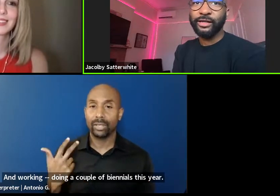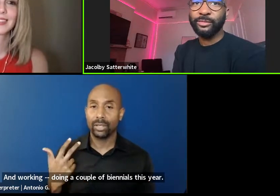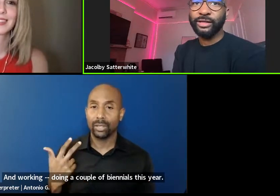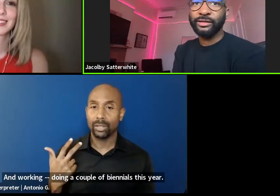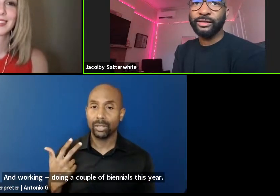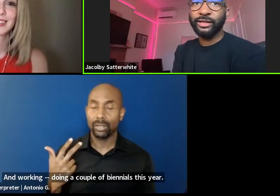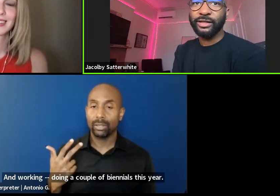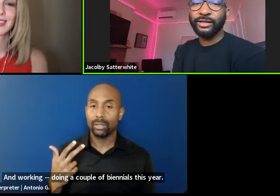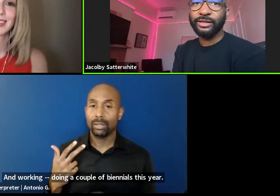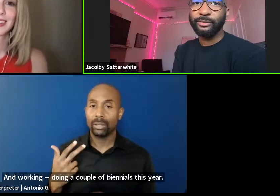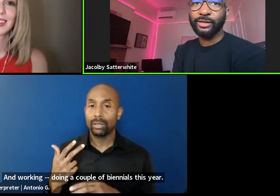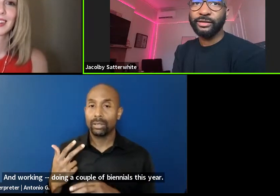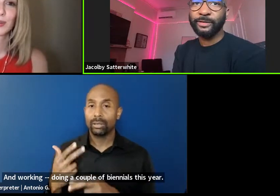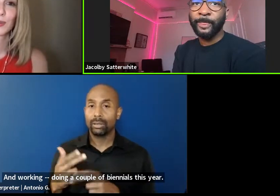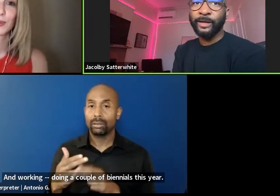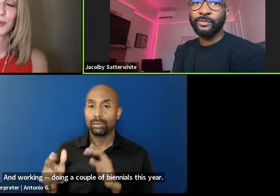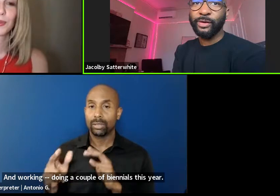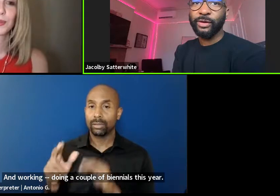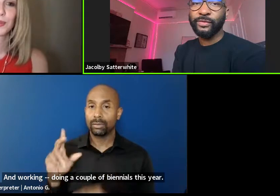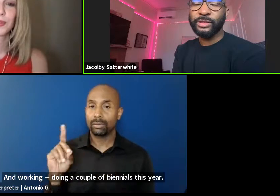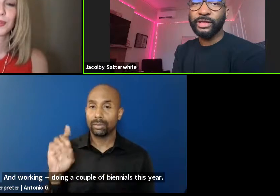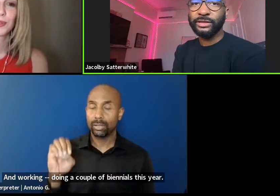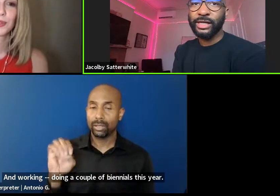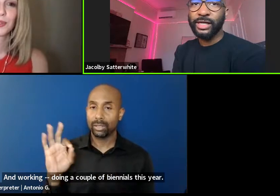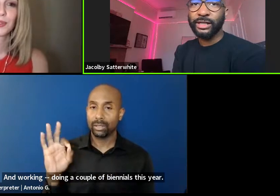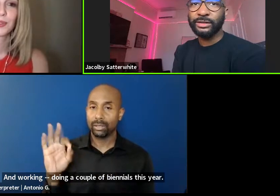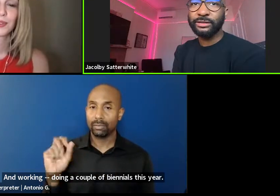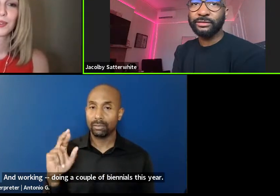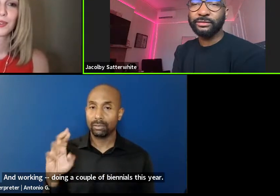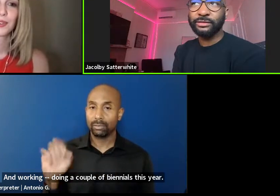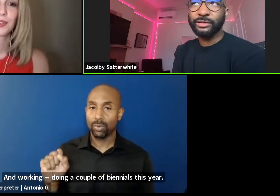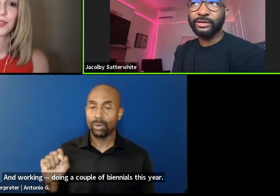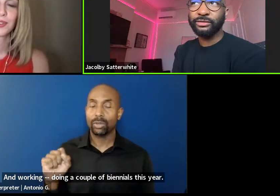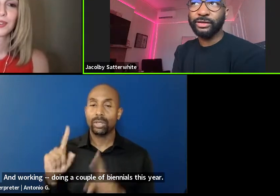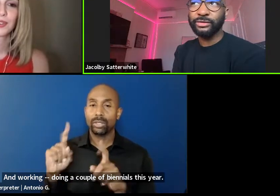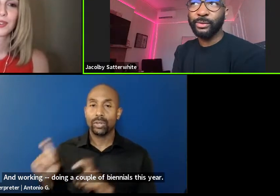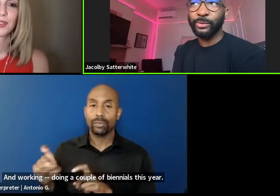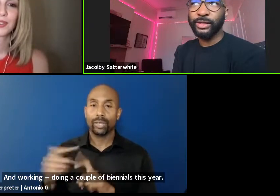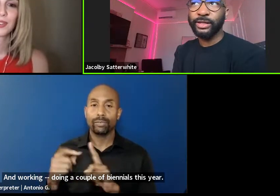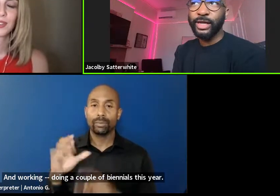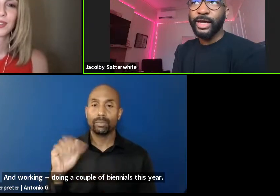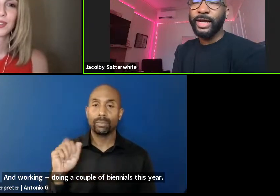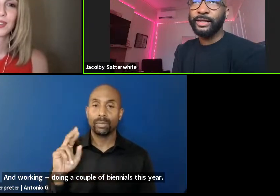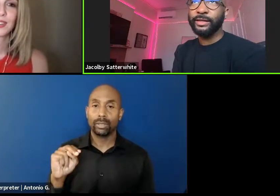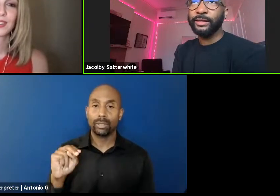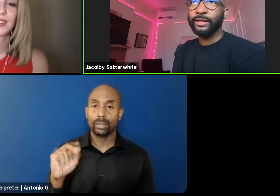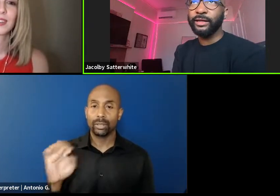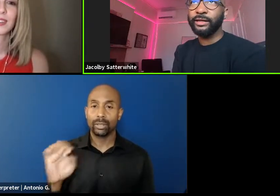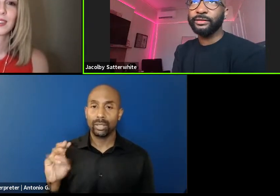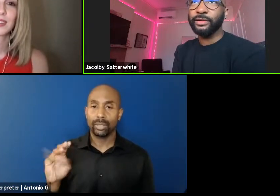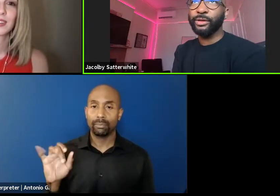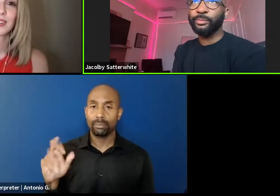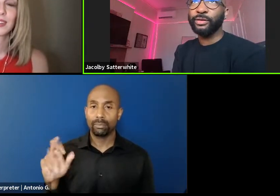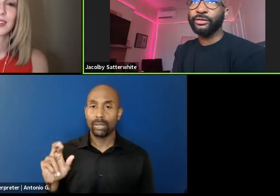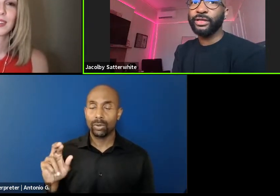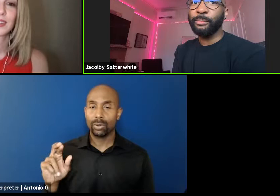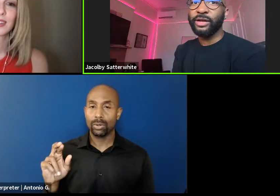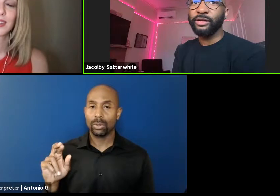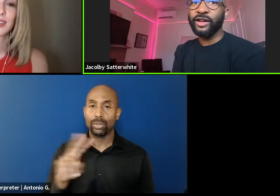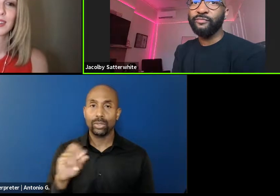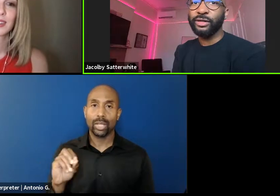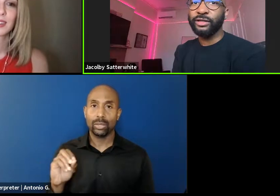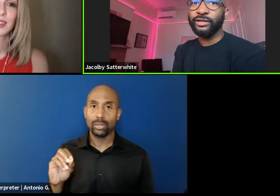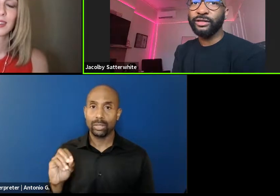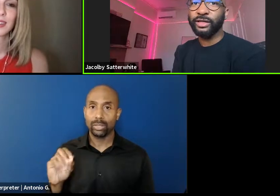at Carnegie Mellon at the ICM Miller of my work from 2009 till 2021. And that we're producing